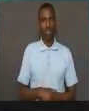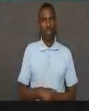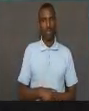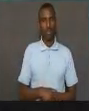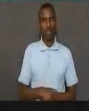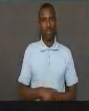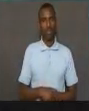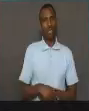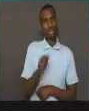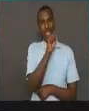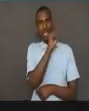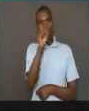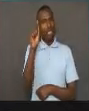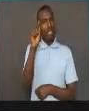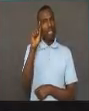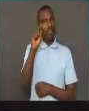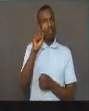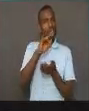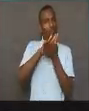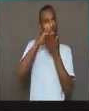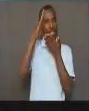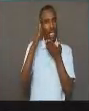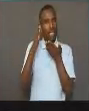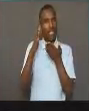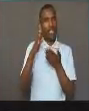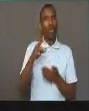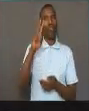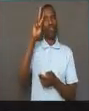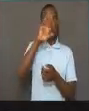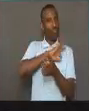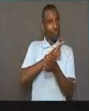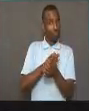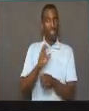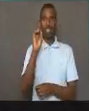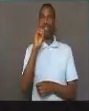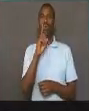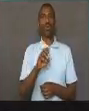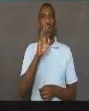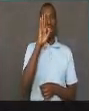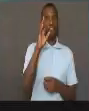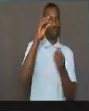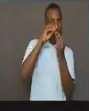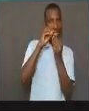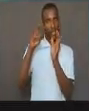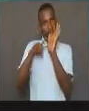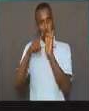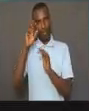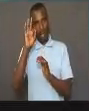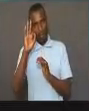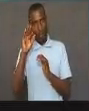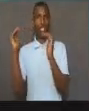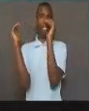The linear resultant of a couple is 0. For